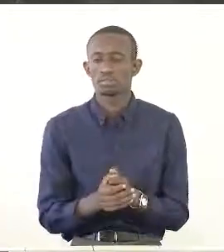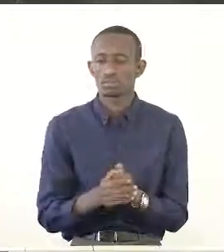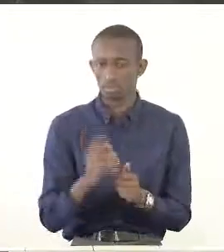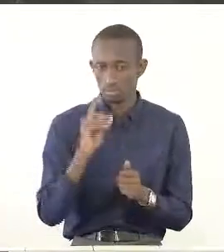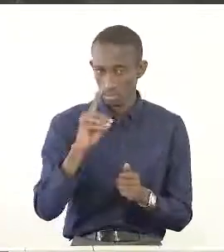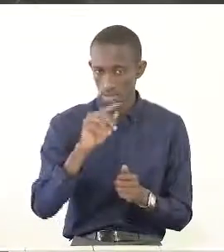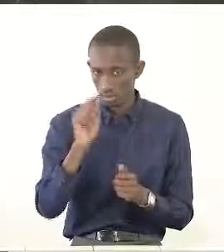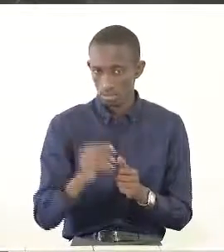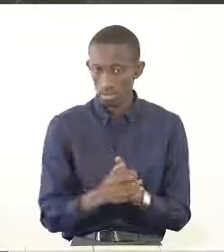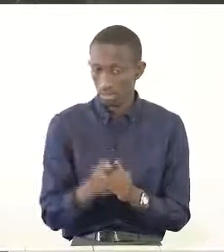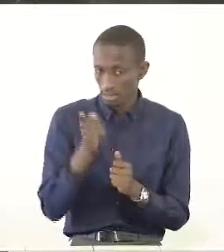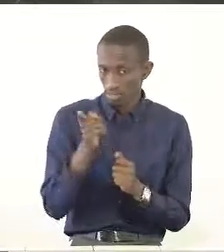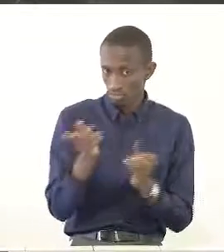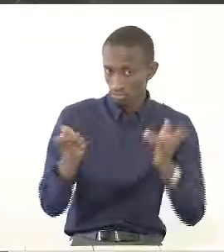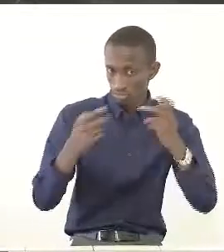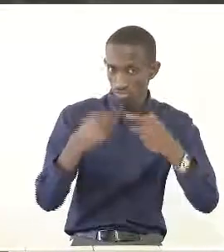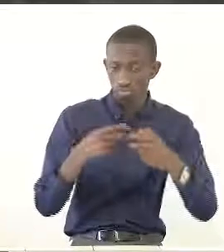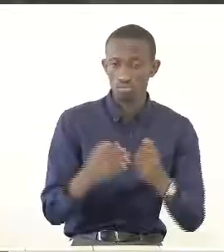1 minus 1 divided by z